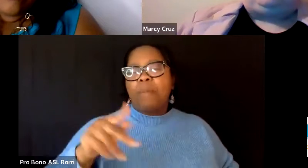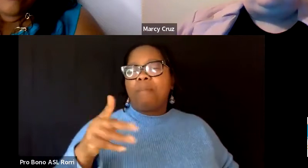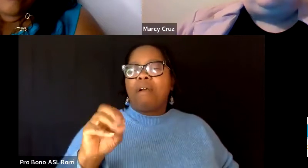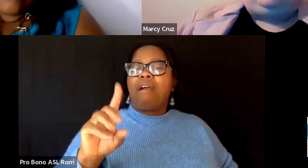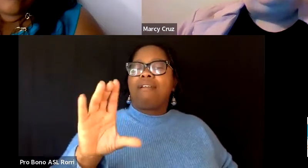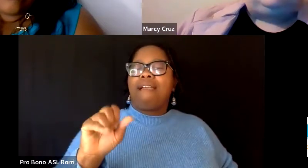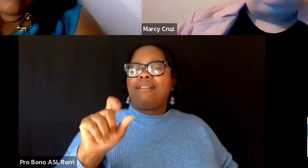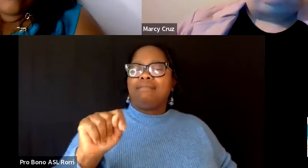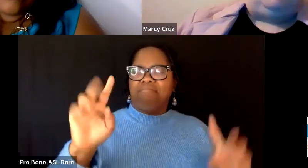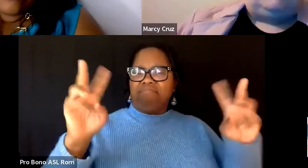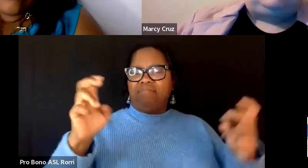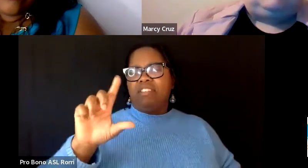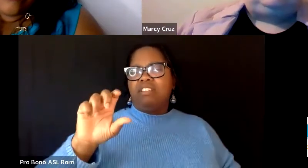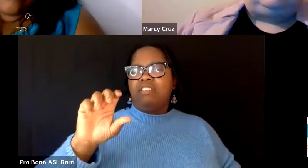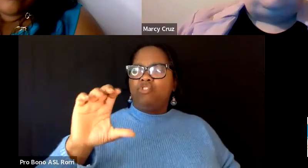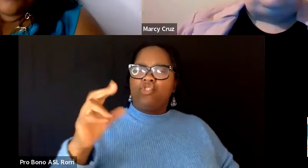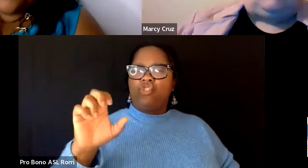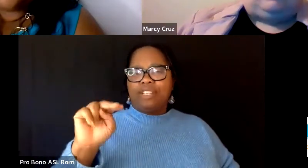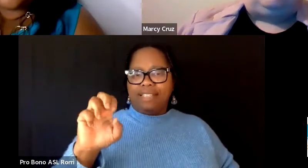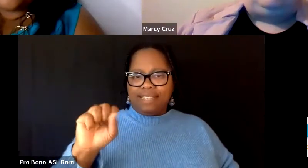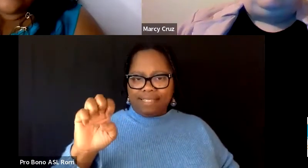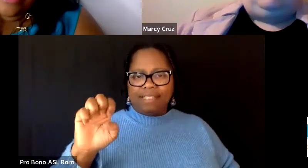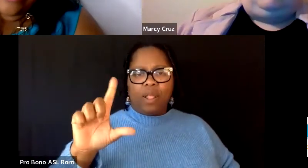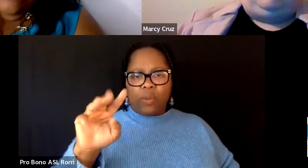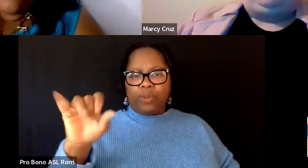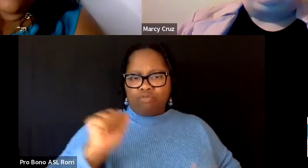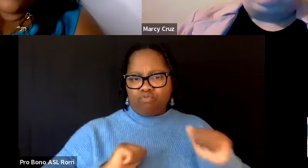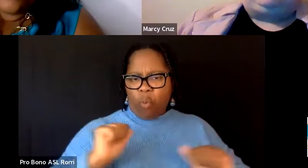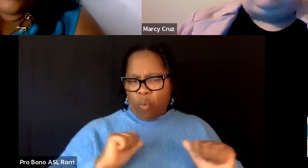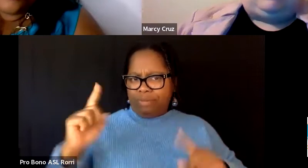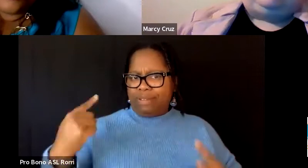2008, which has been 14 years. Wow. Yes.